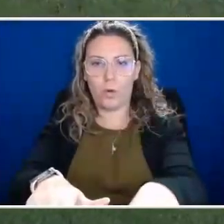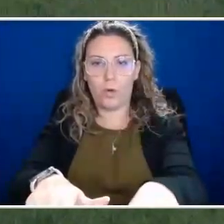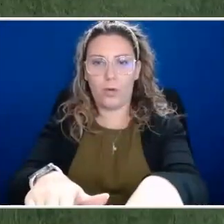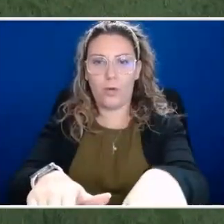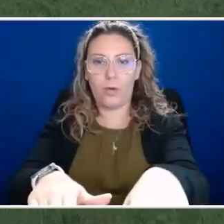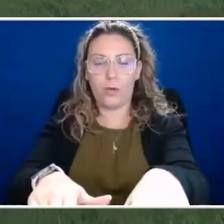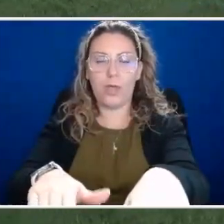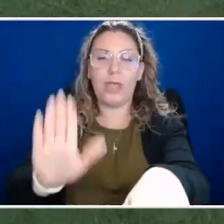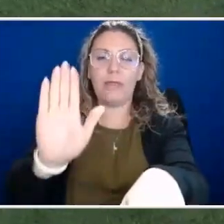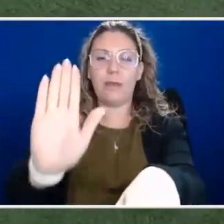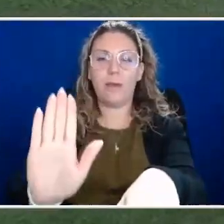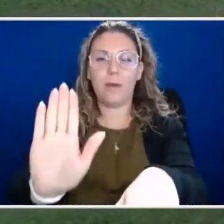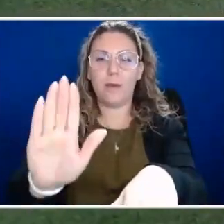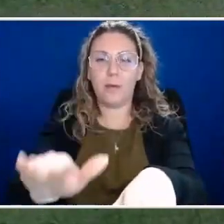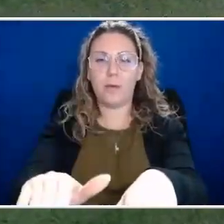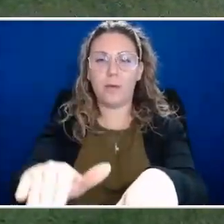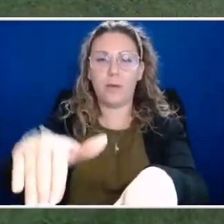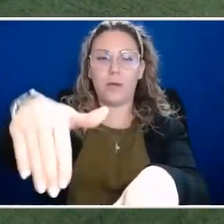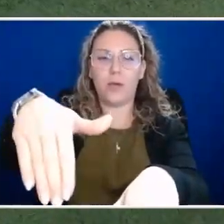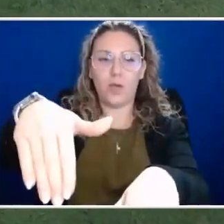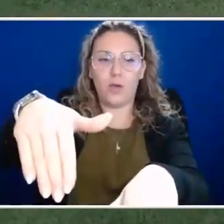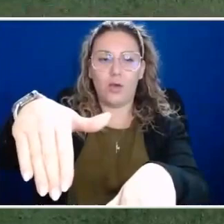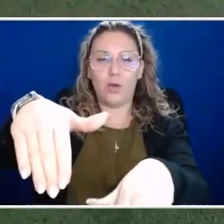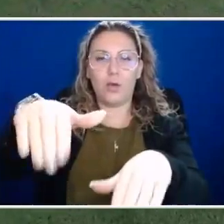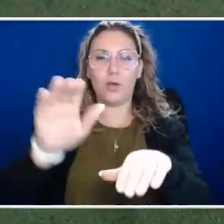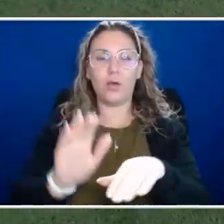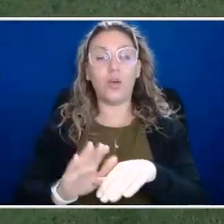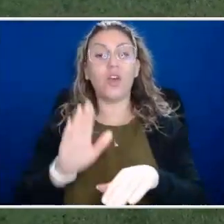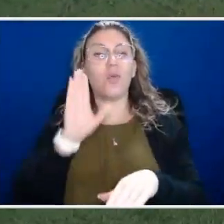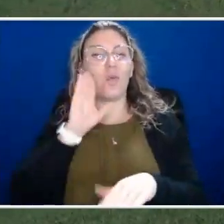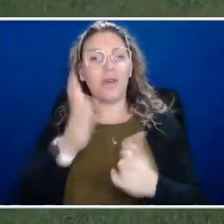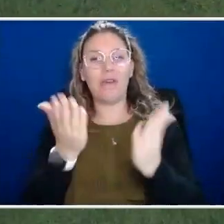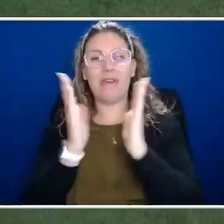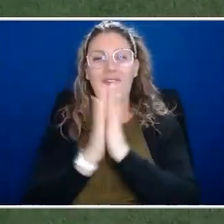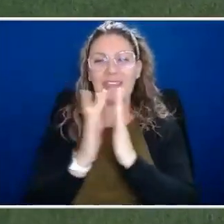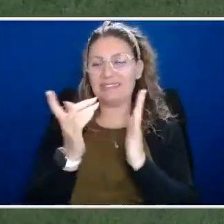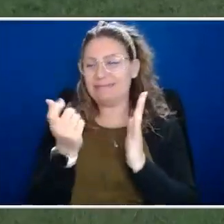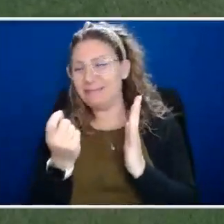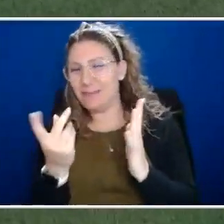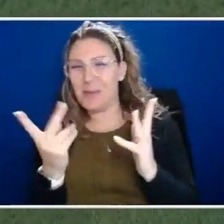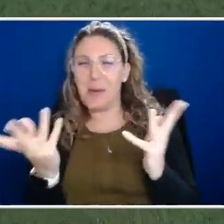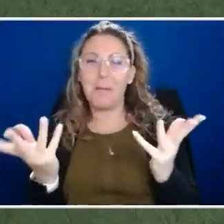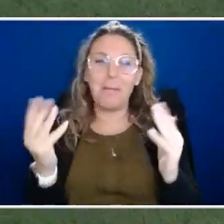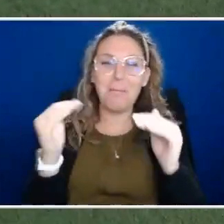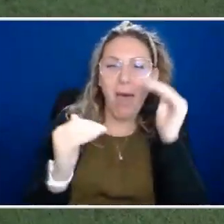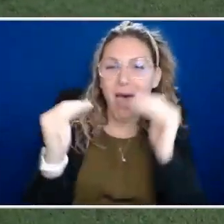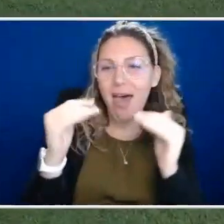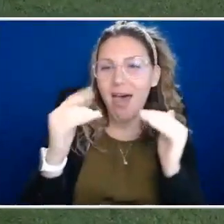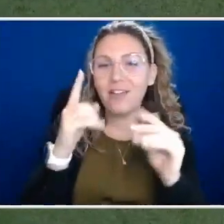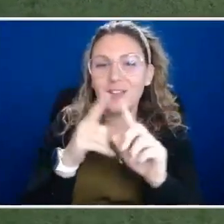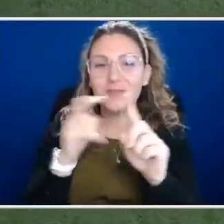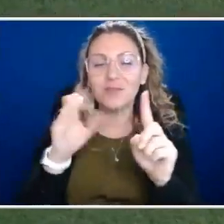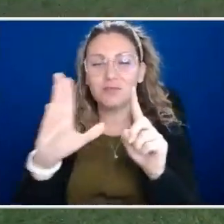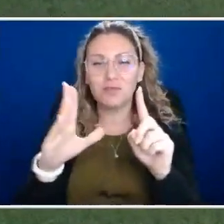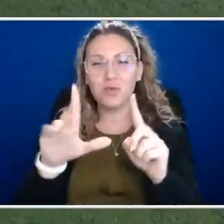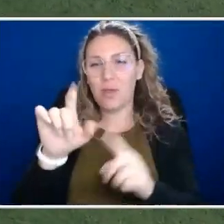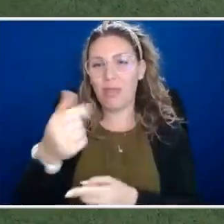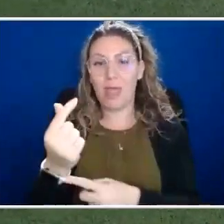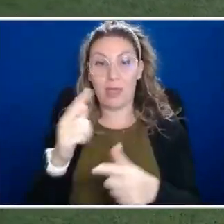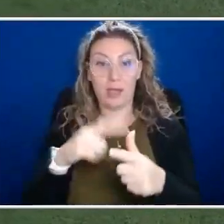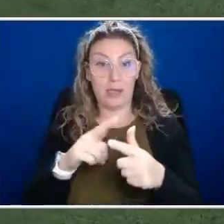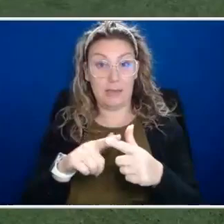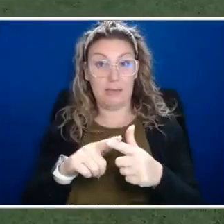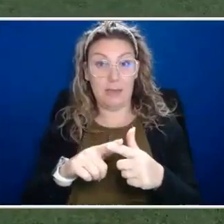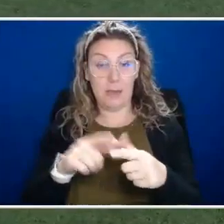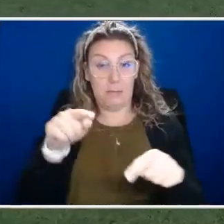then each time you drive up onto your toes, it asks for a little bit of balance from that leg. Okay. And then do you do it backwards? Yeah, you can absolutely